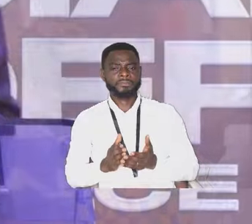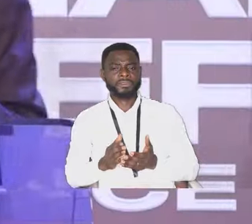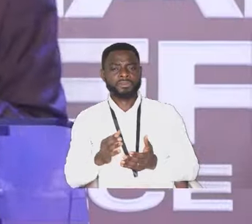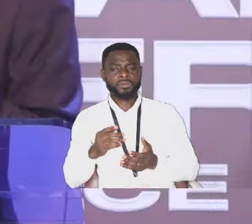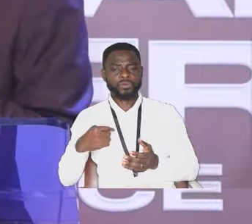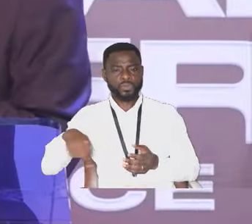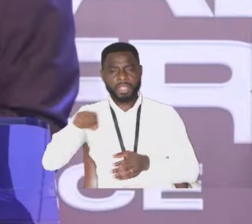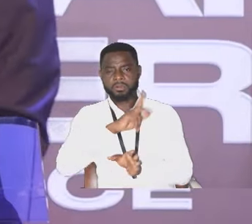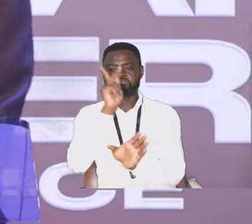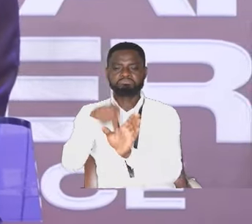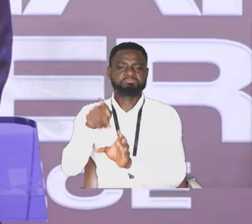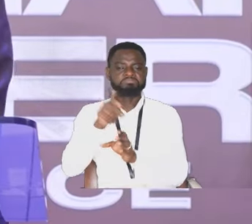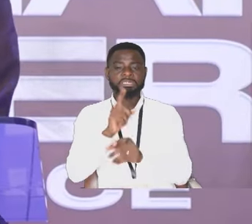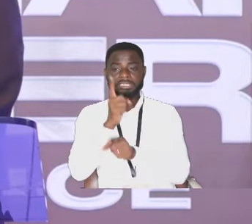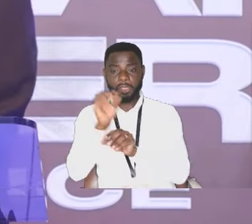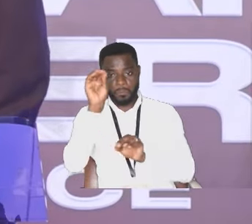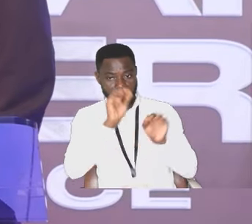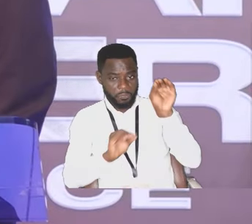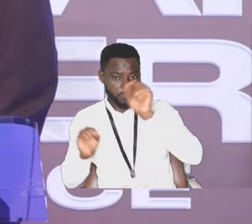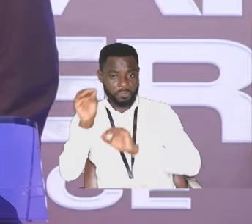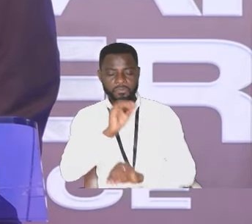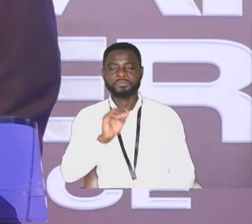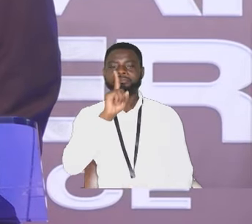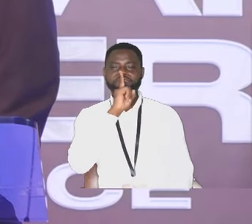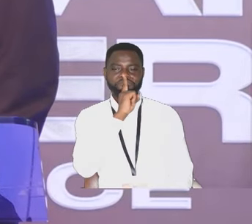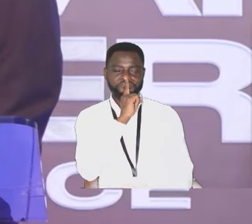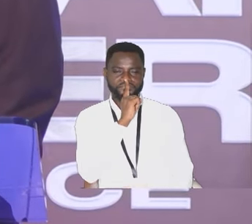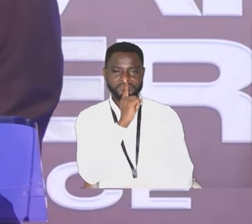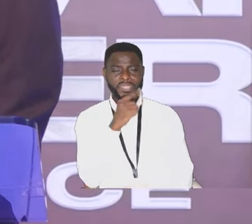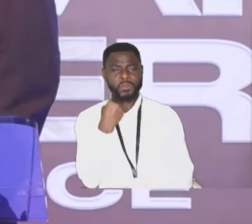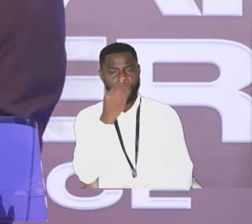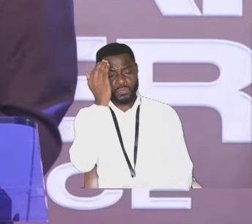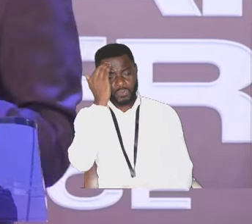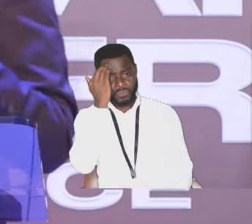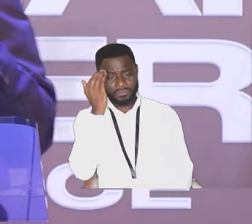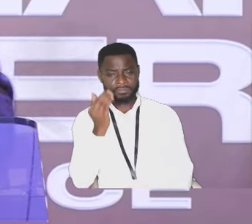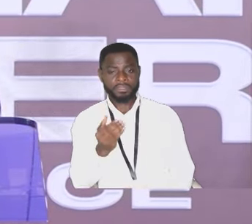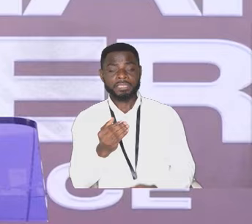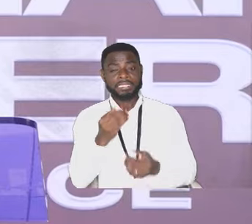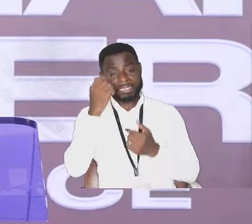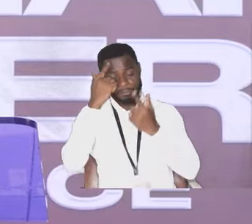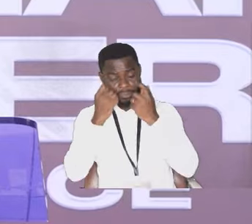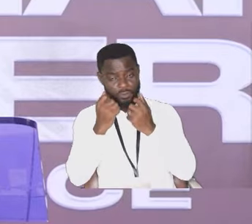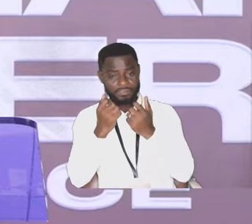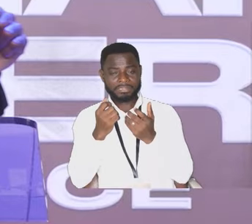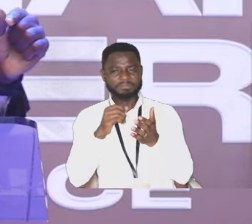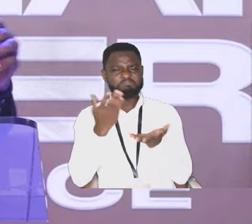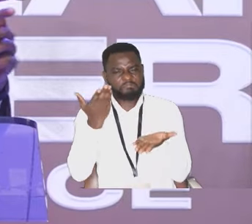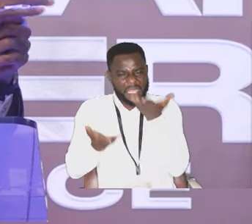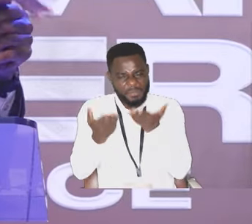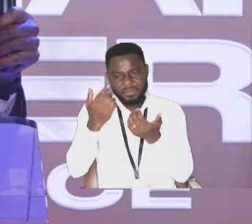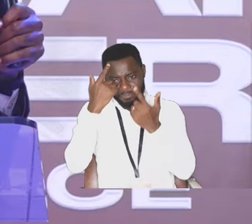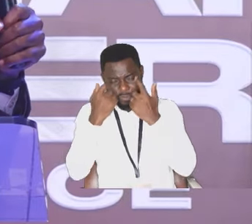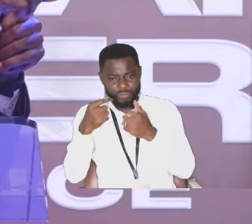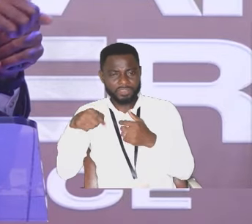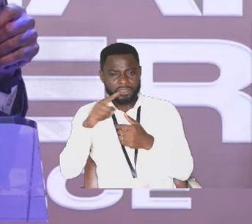participants, observers, but we are all silent. Who knows that it is because of times like this that